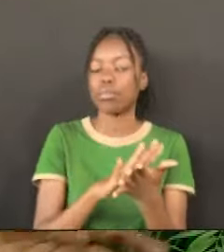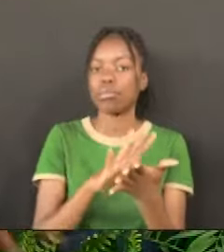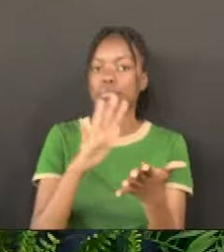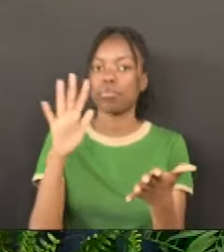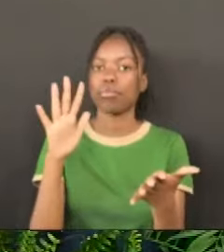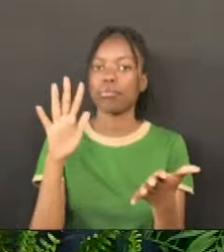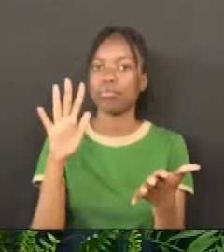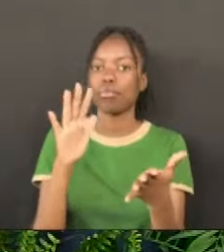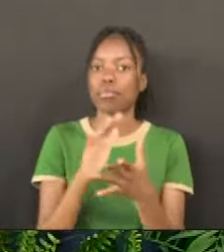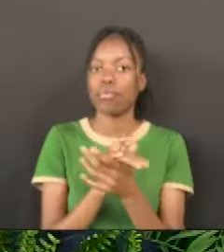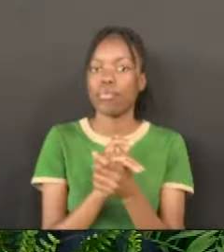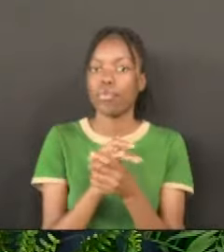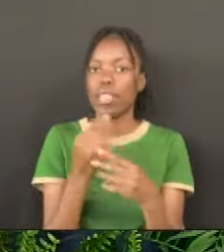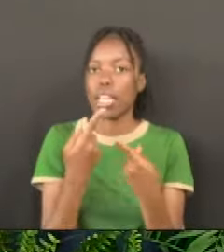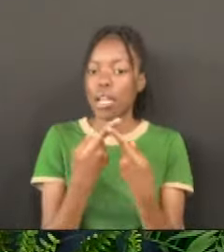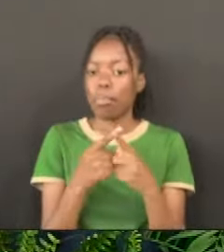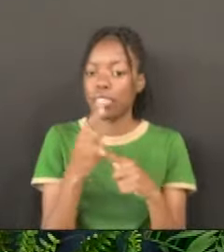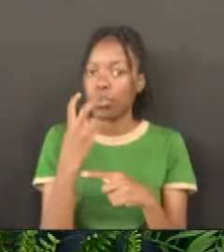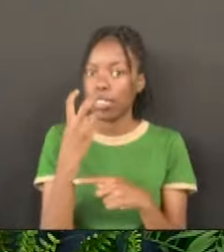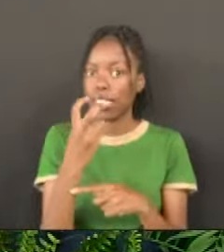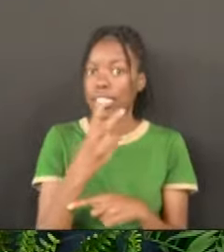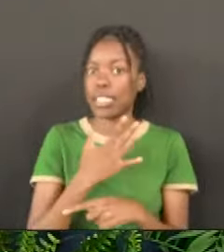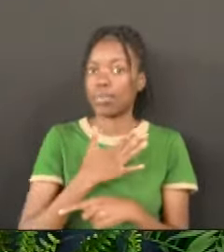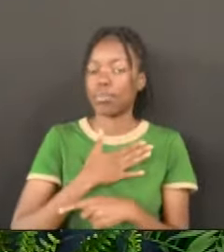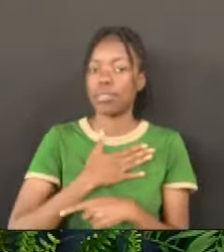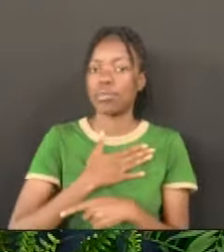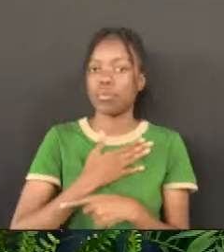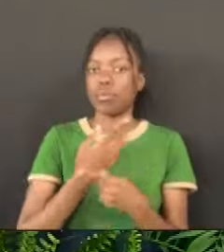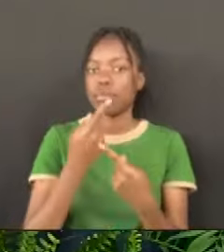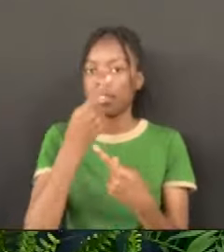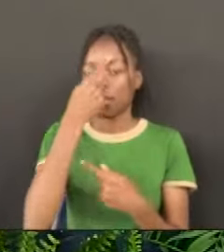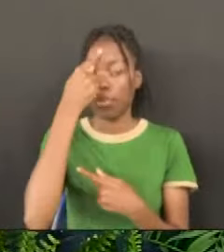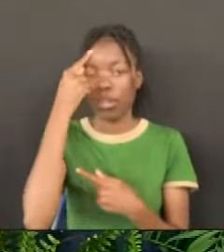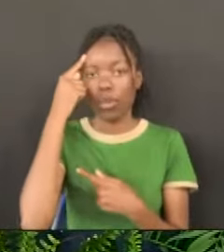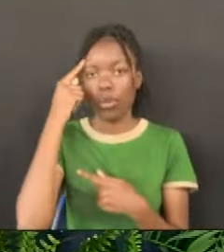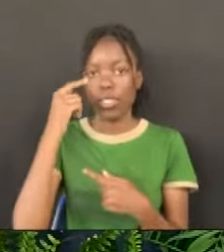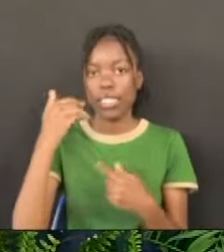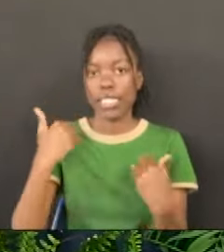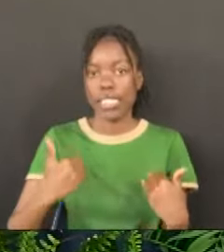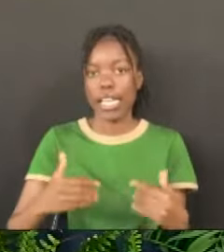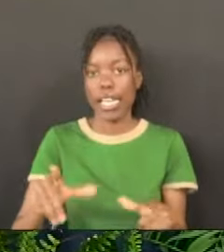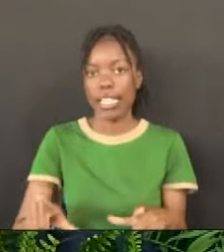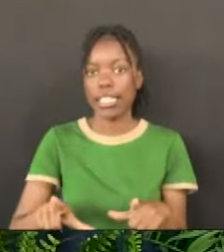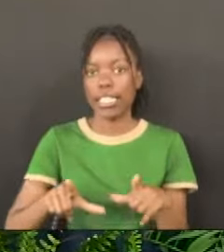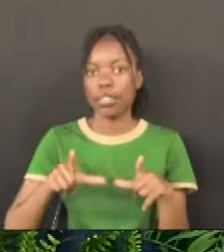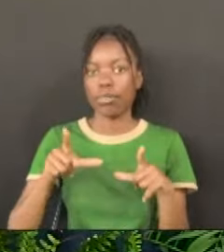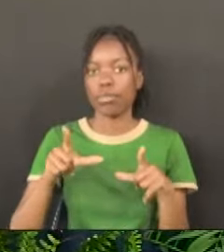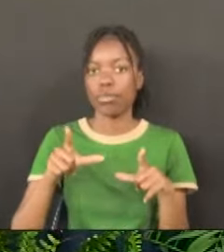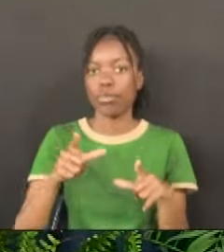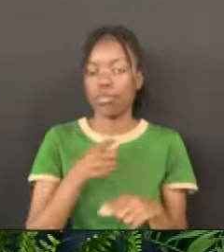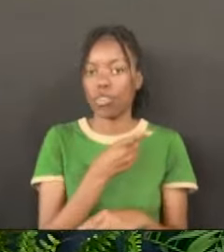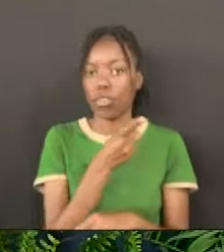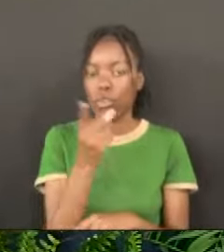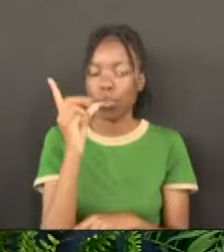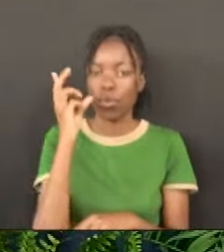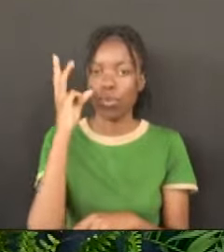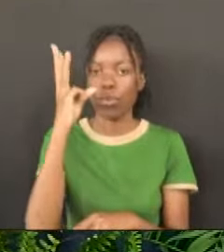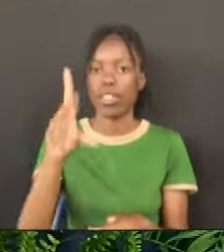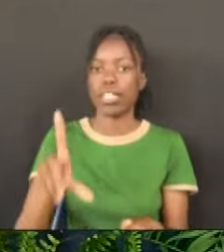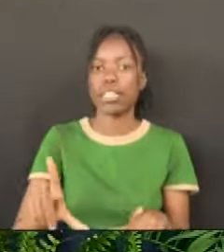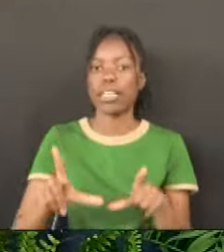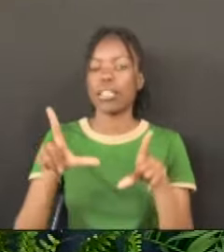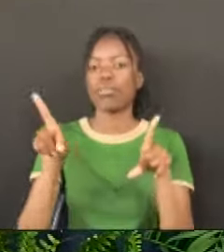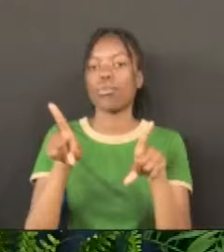more. But you will see me, because I live, you will live also."